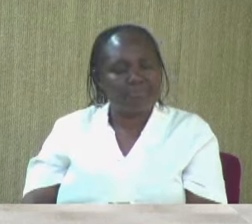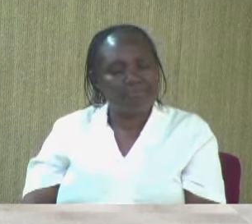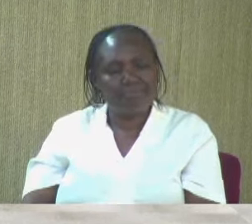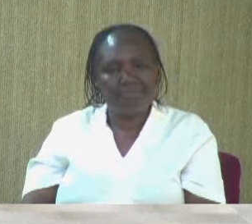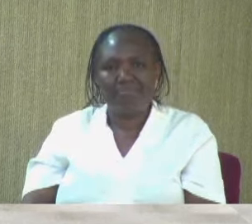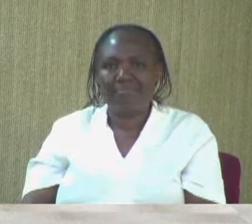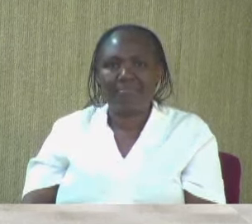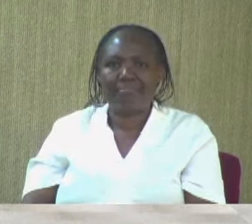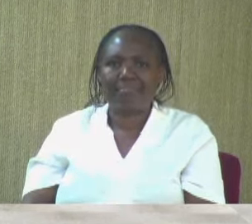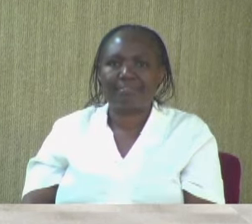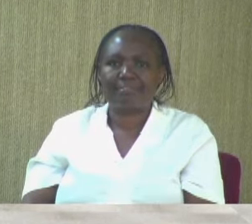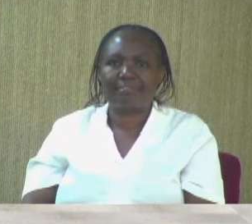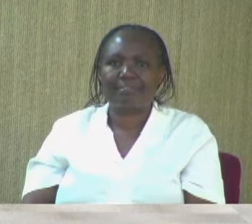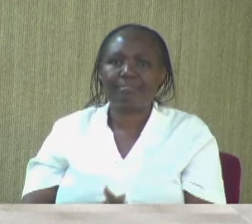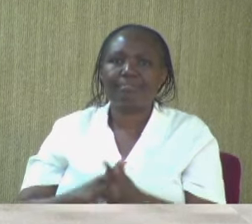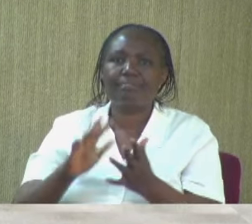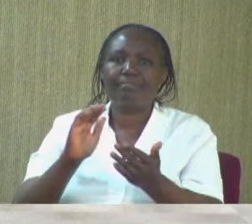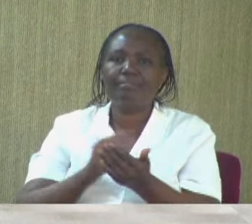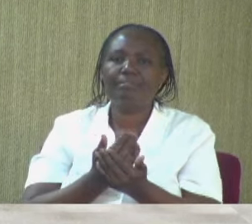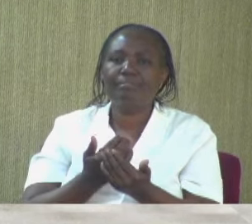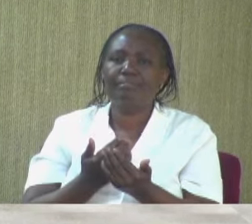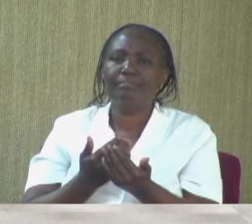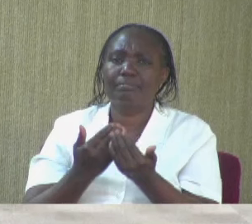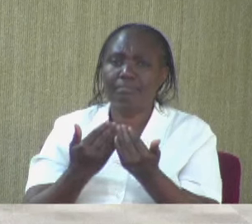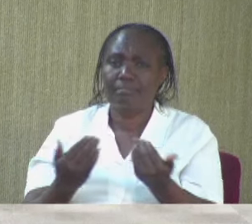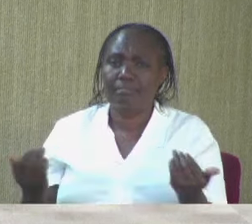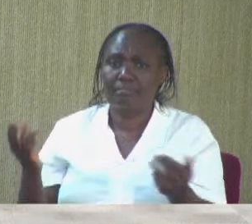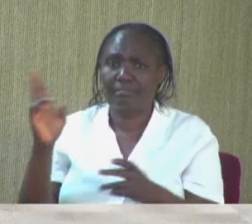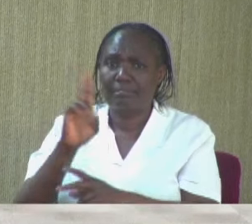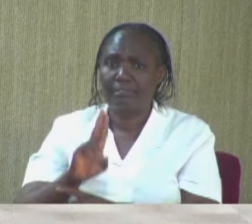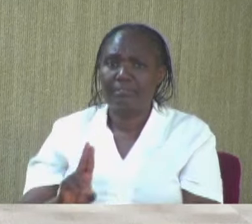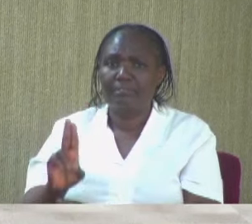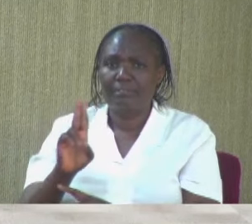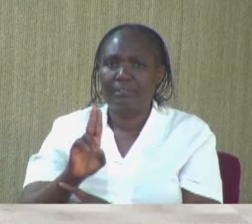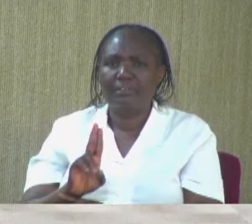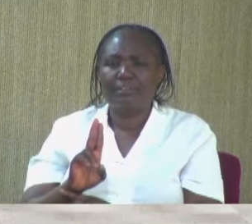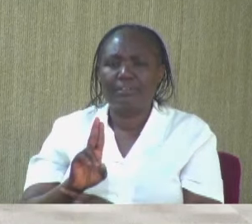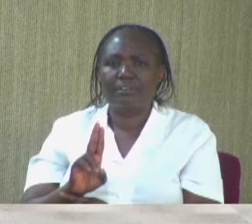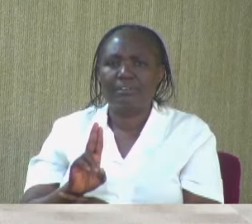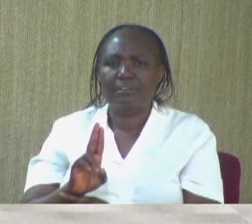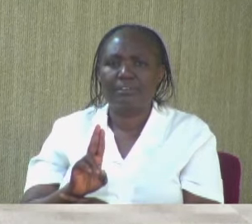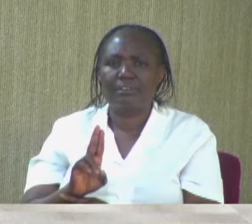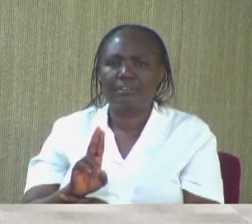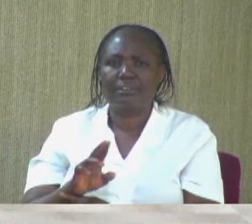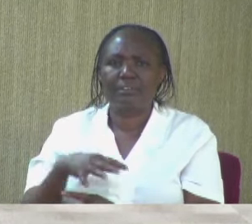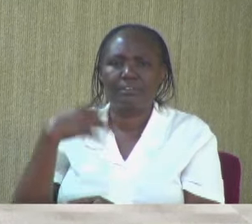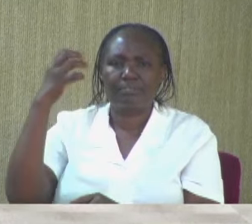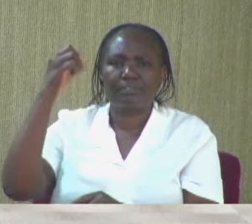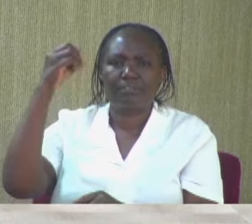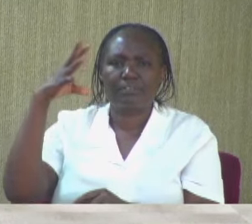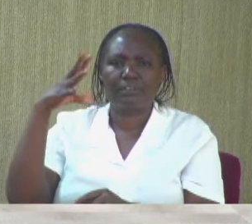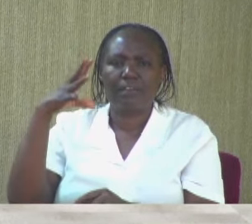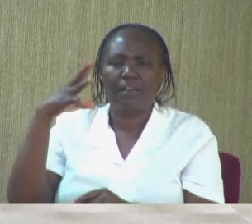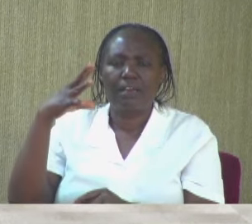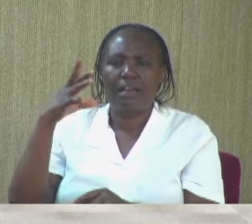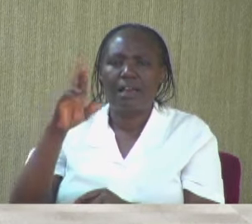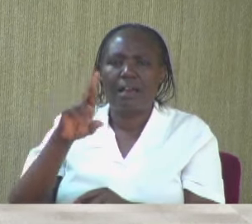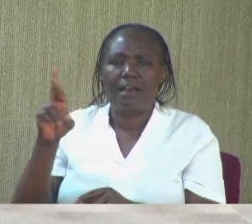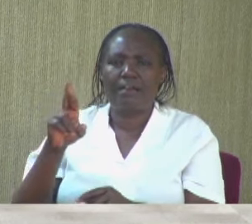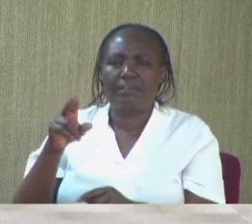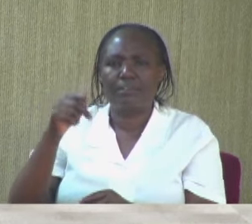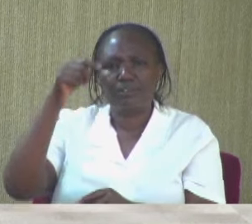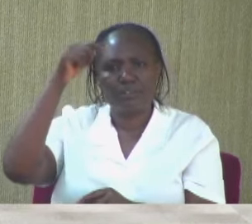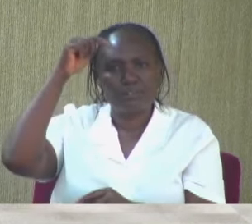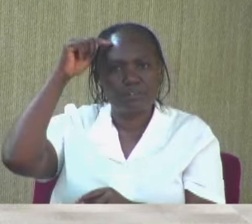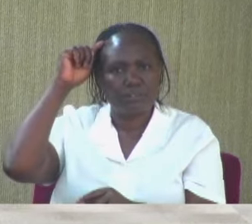Number two, some of the material that he will also bring in the book of Revelation is original